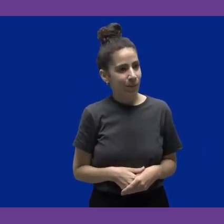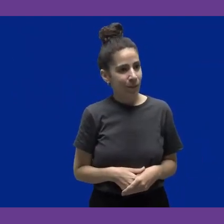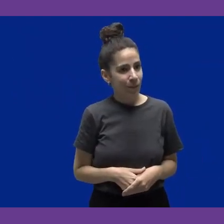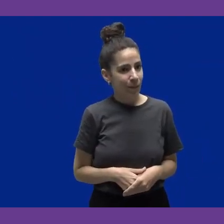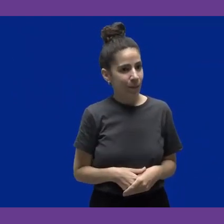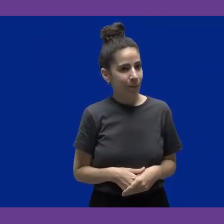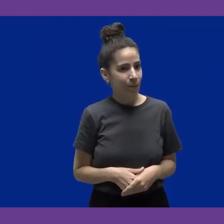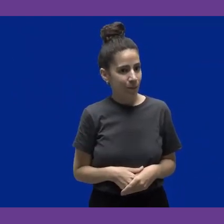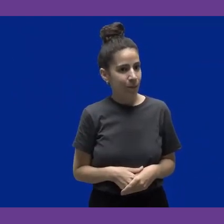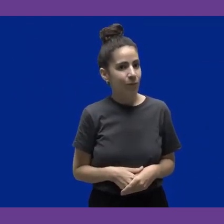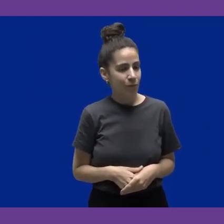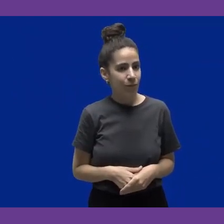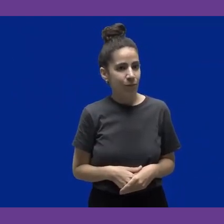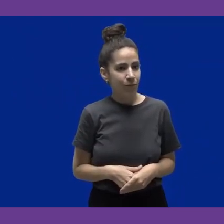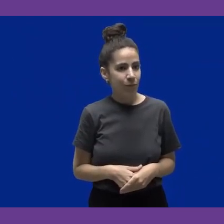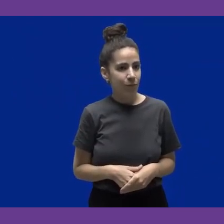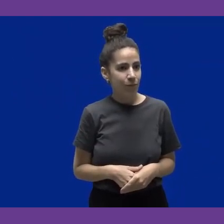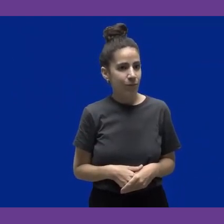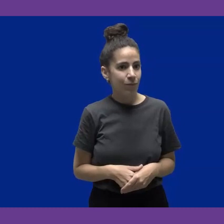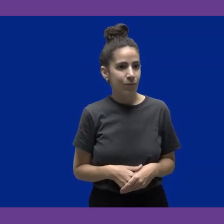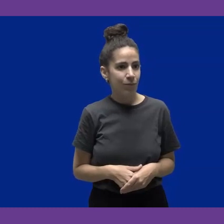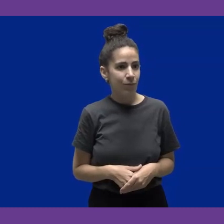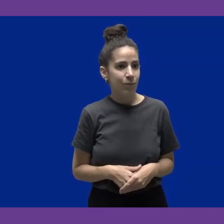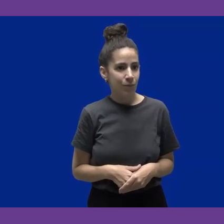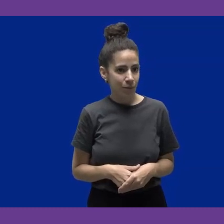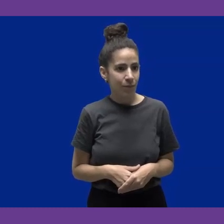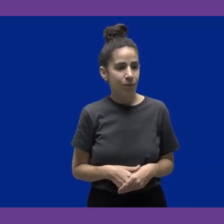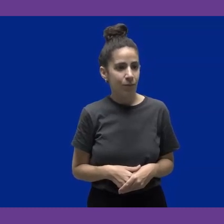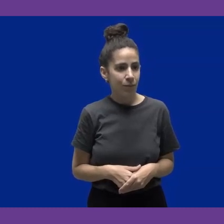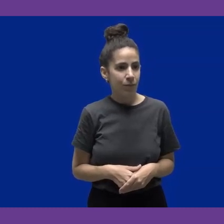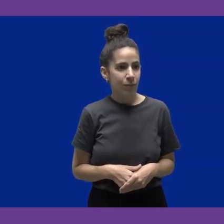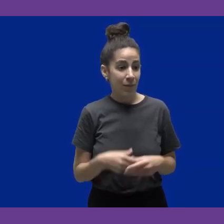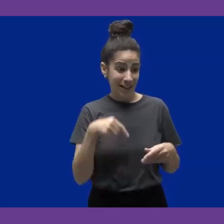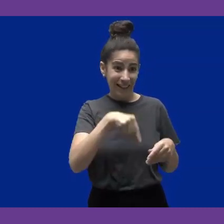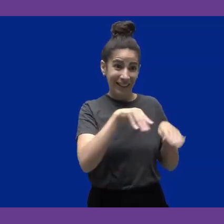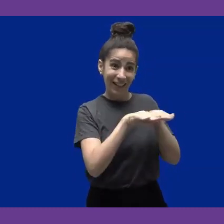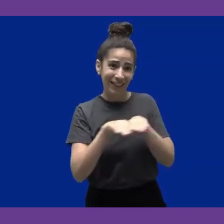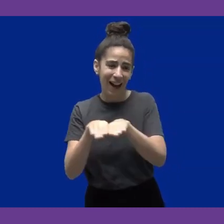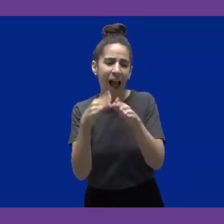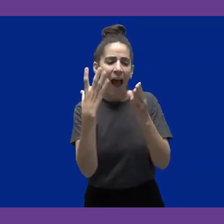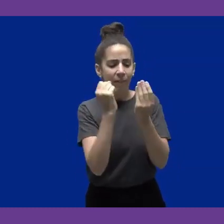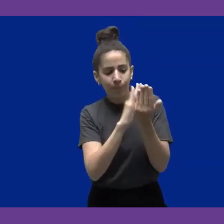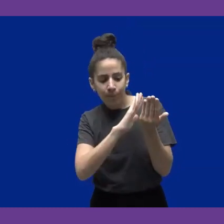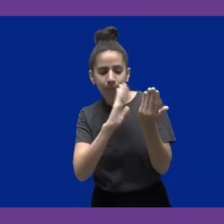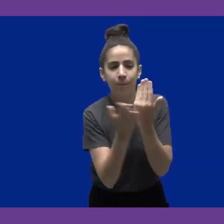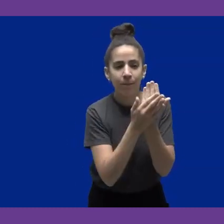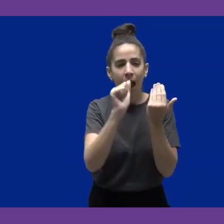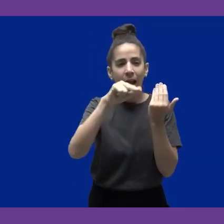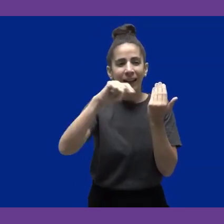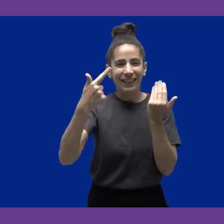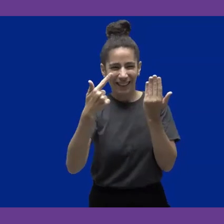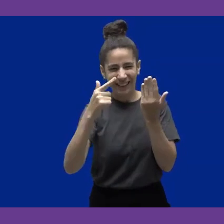that show the relation between the standard and the essential requirements of the directive. You don't need to fulfill the whole standard,